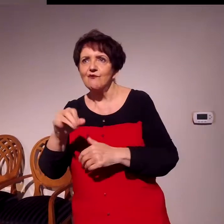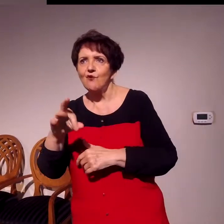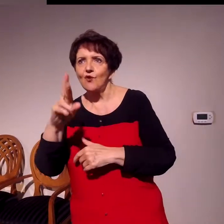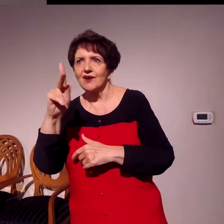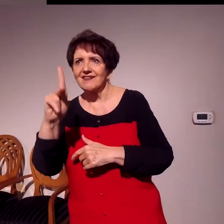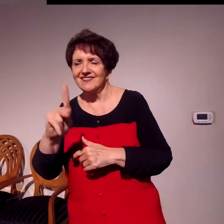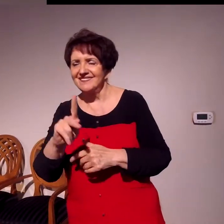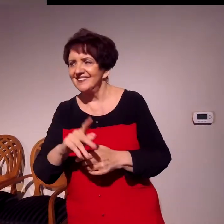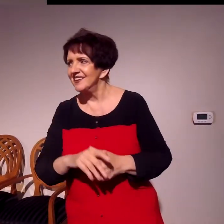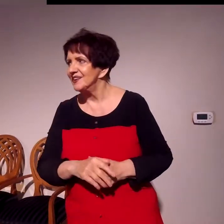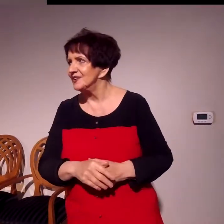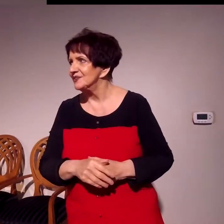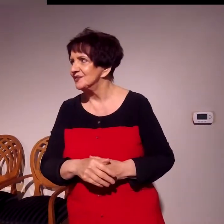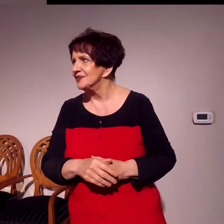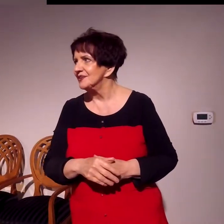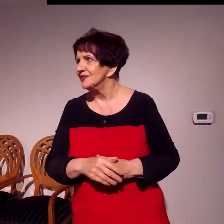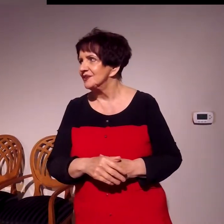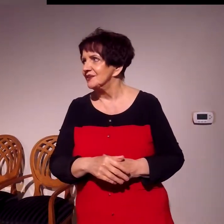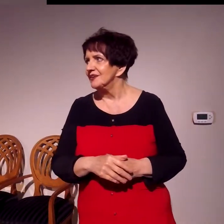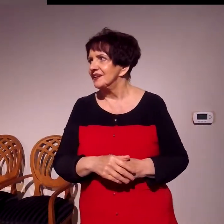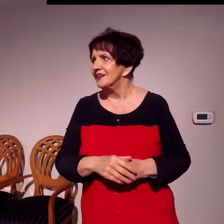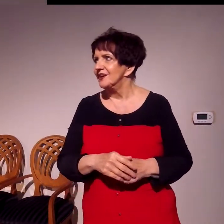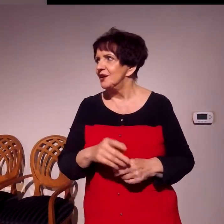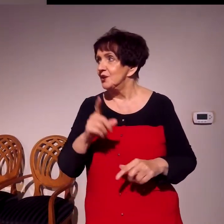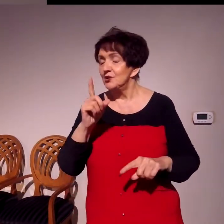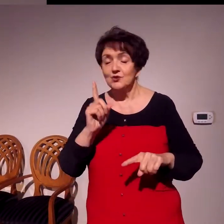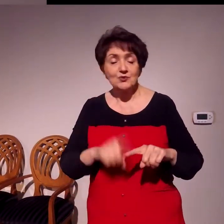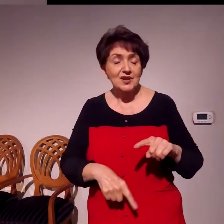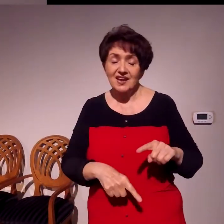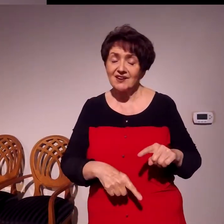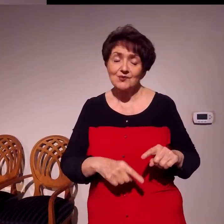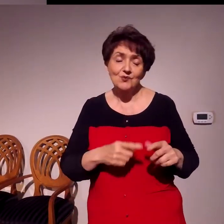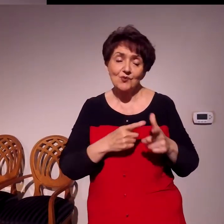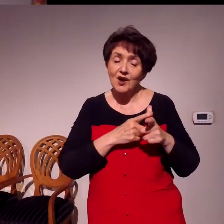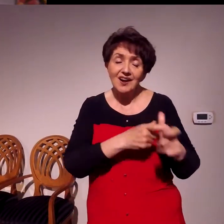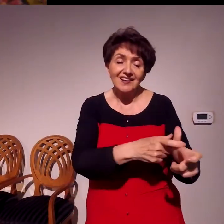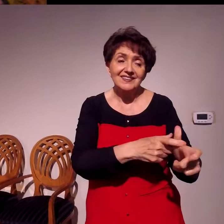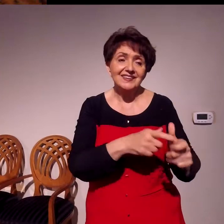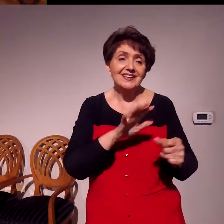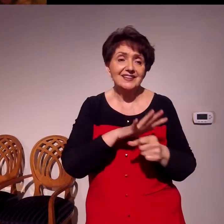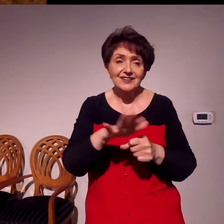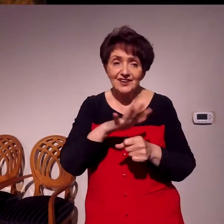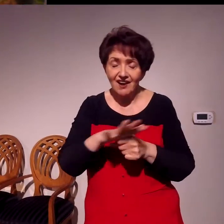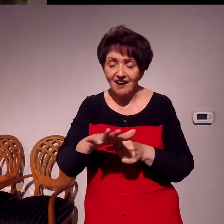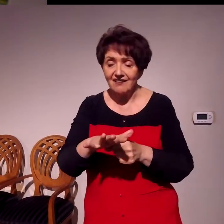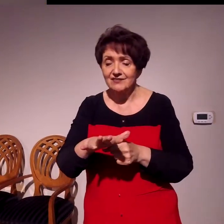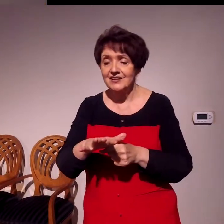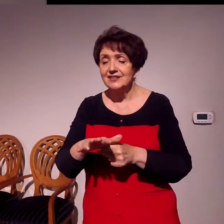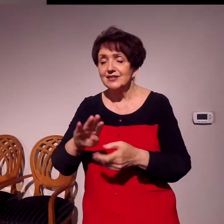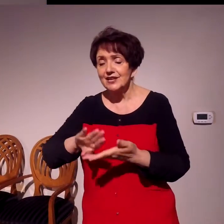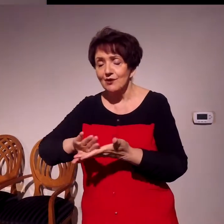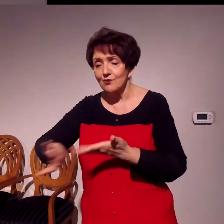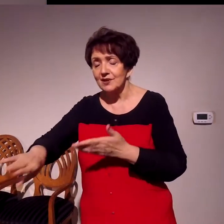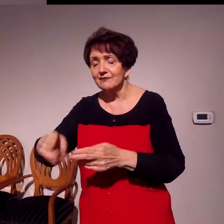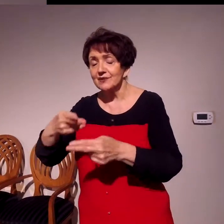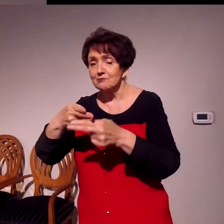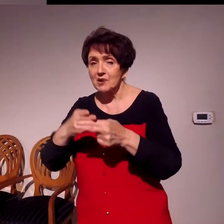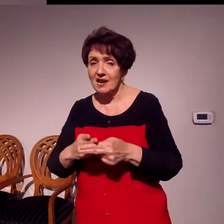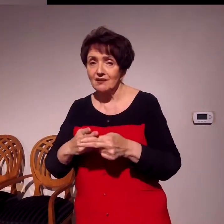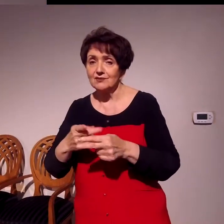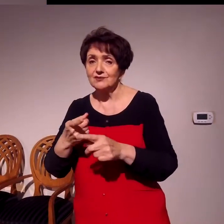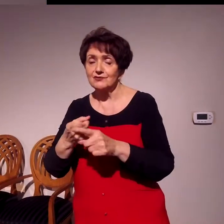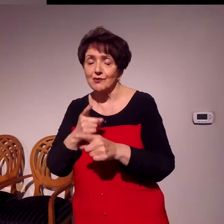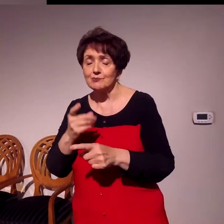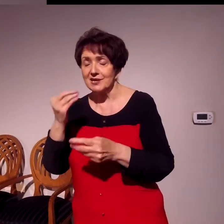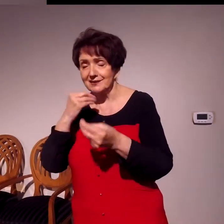morning. Right? But you can't actually outrun it. You can't outrun your fork. First, it has